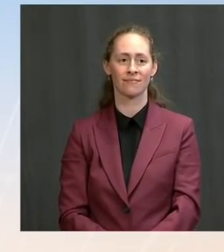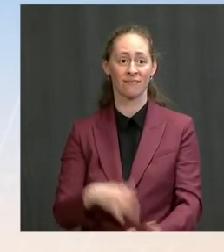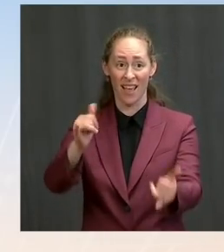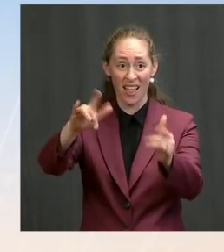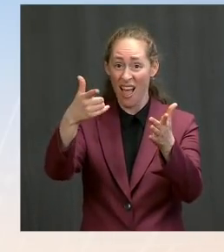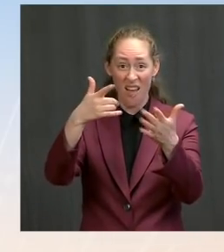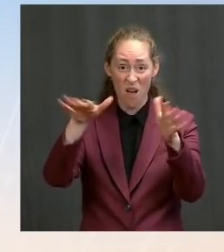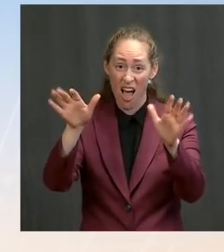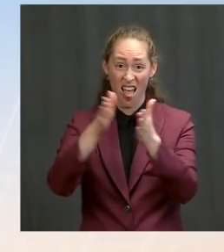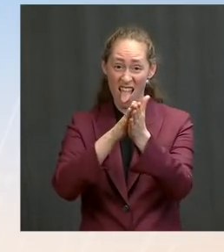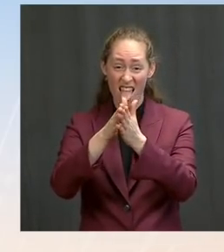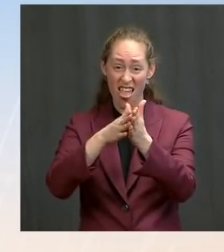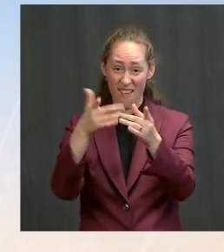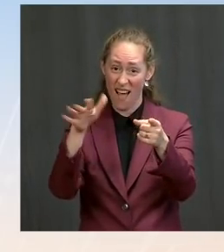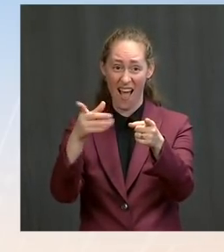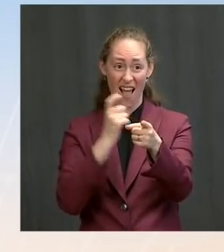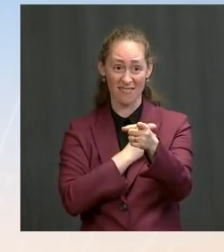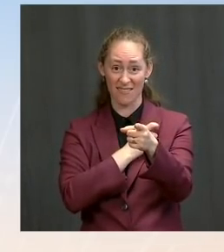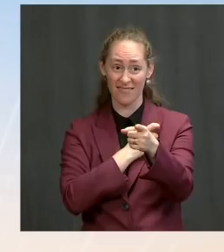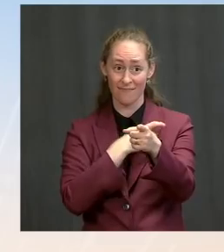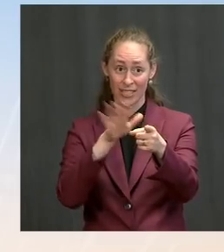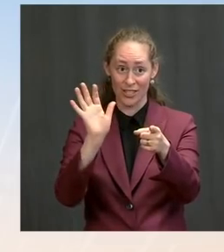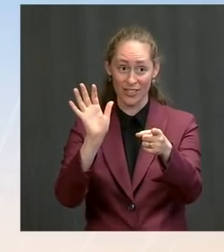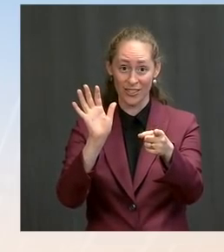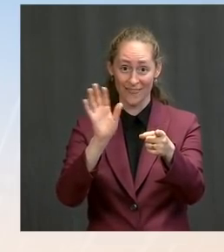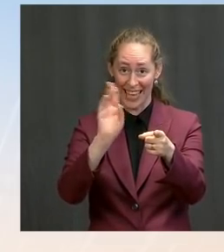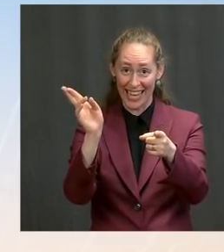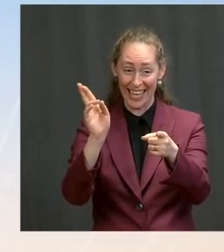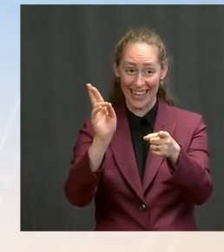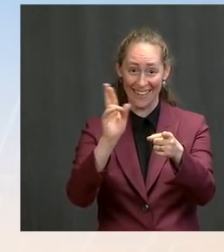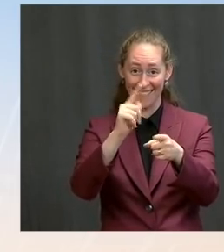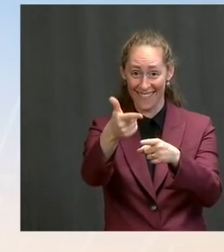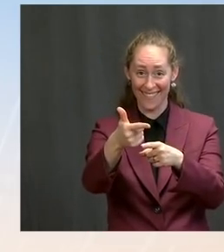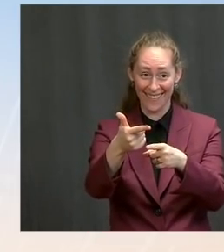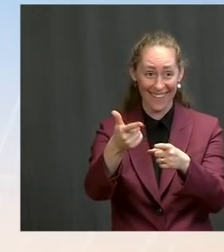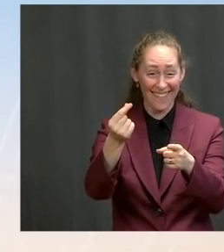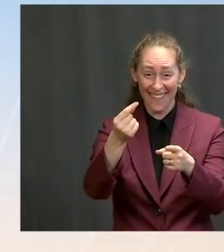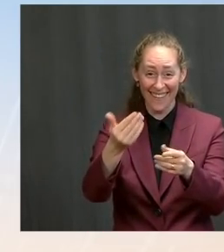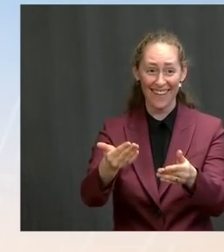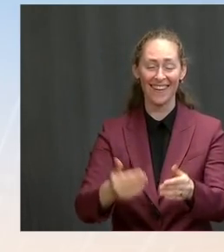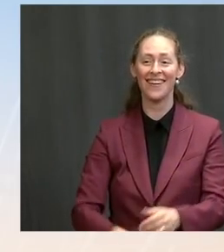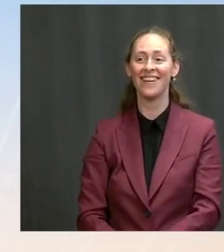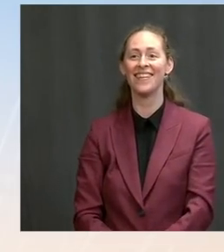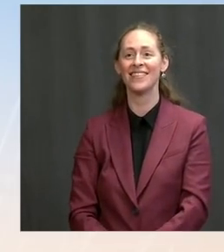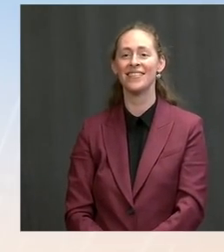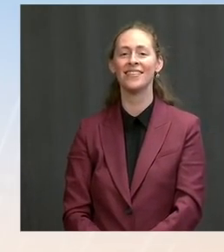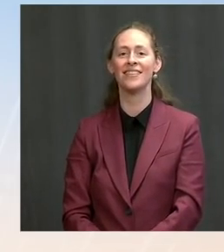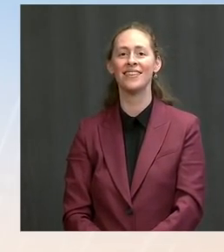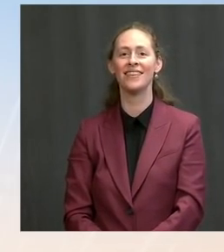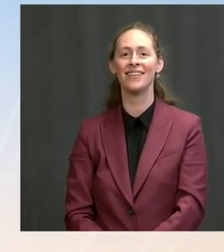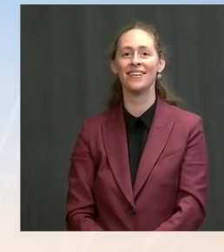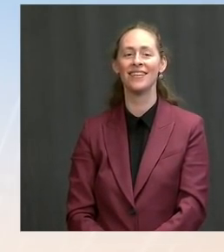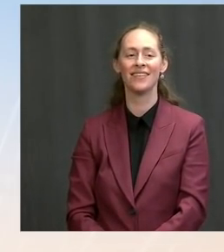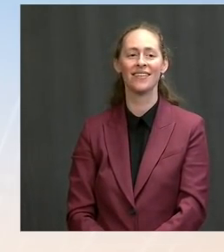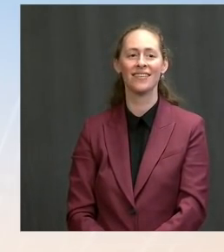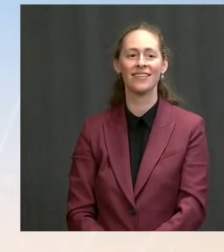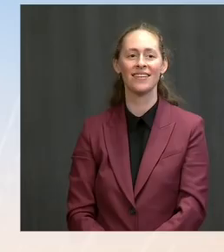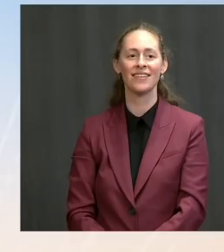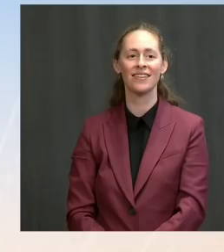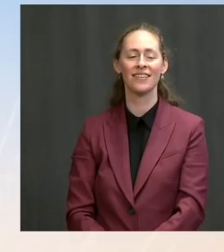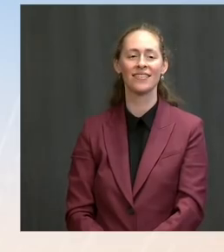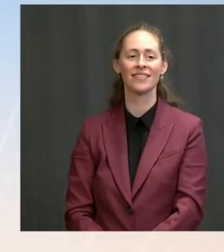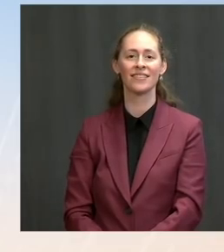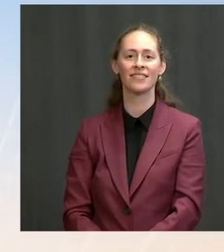ahead. You're ready. We're ready. This is the moment. What's your question? So the question is about the Delta variant and July